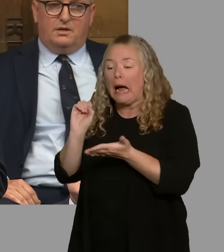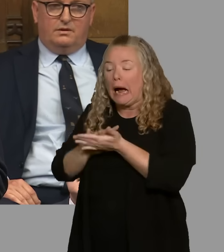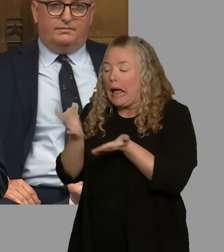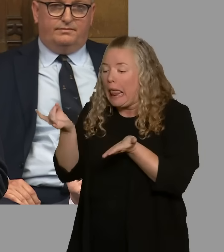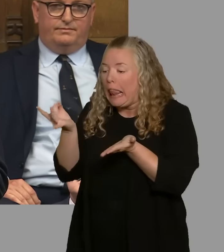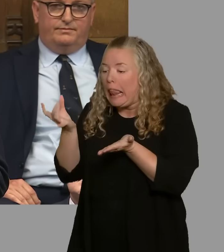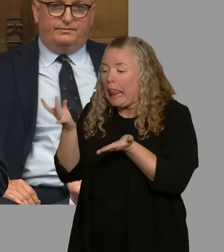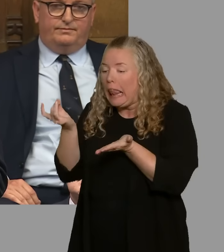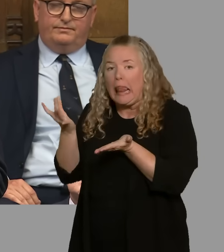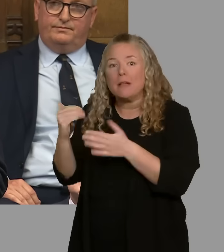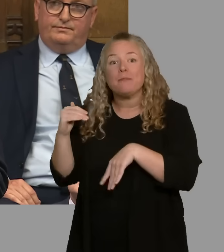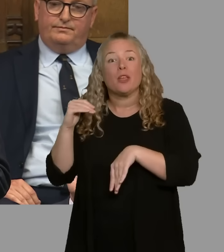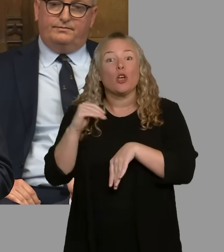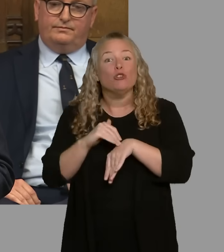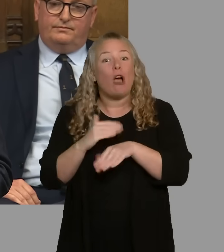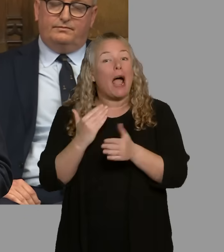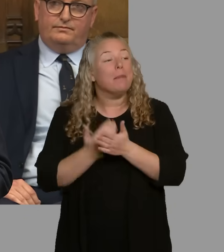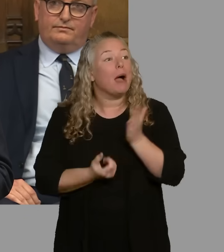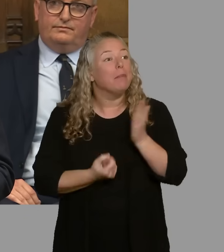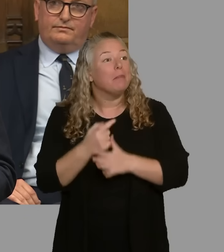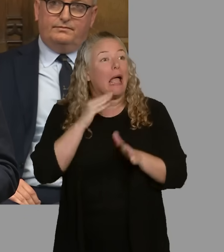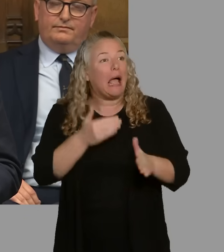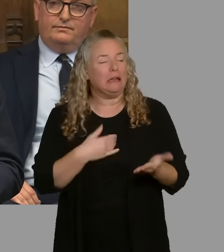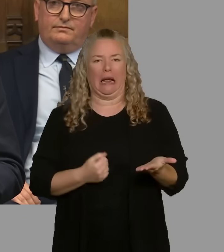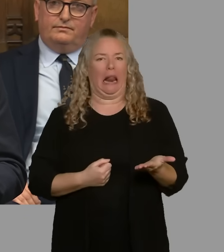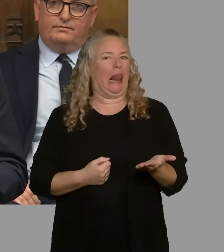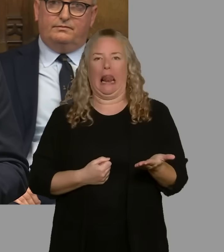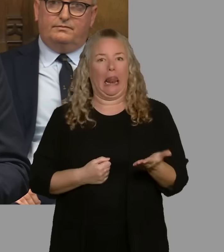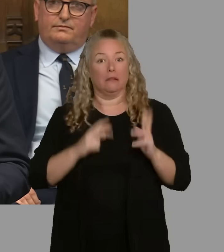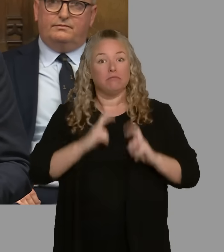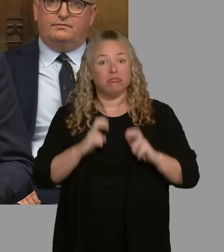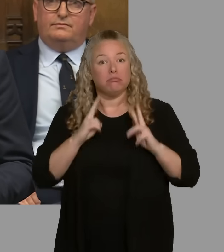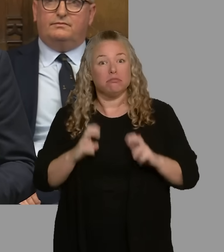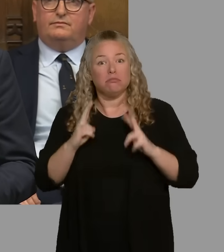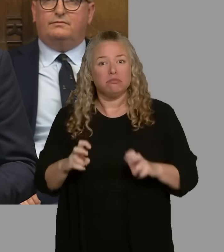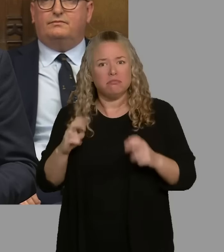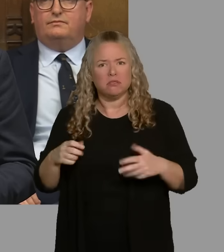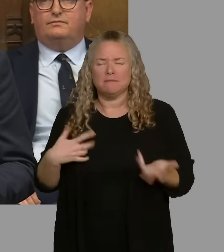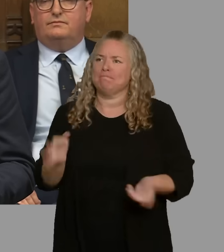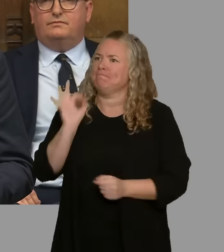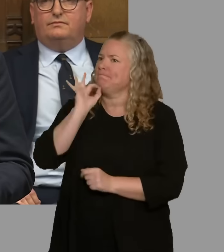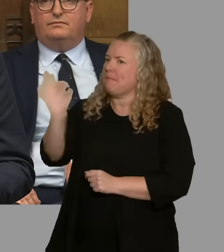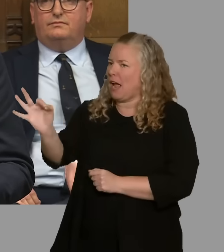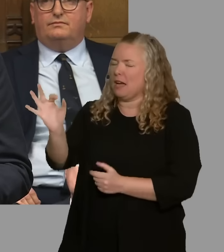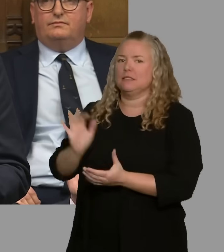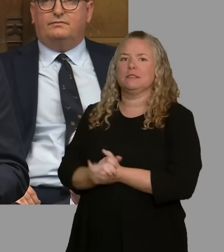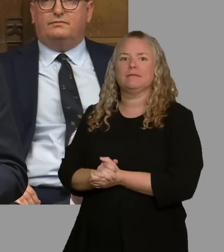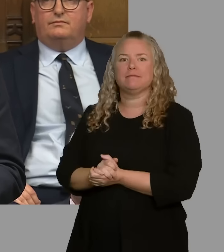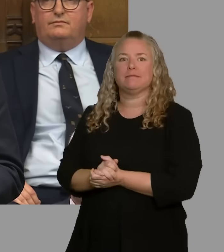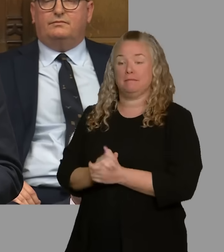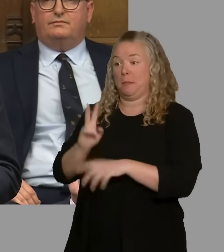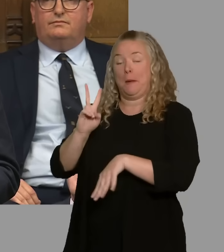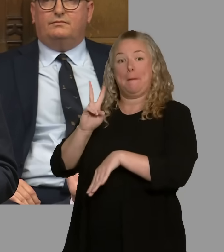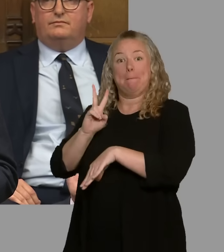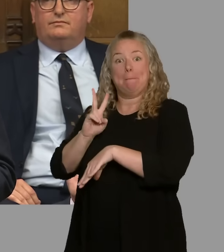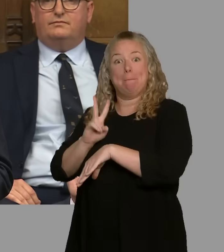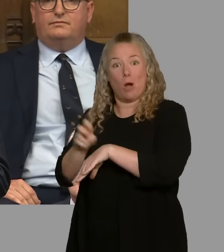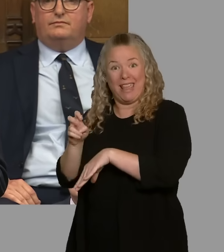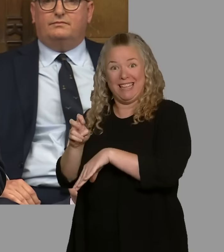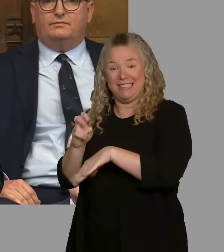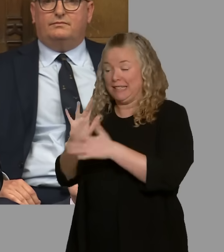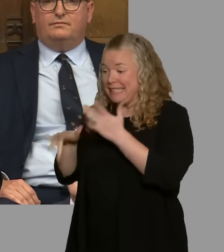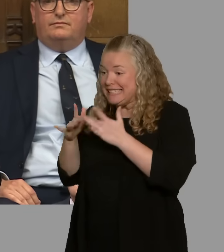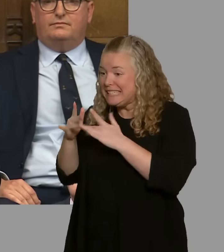Mr. Speaker? So, will the Prime Minister commit to urgently updating the Public Order Act